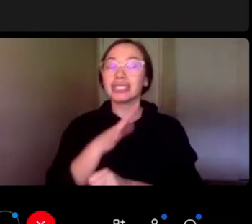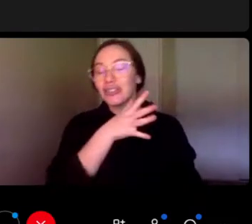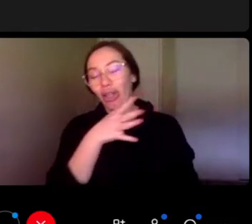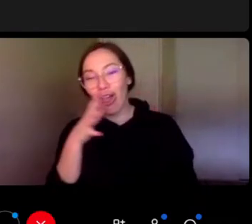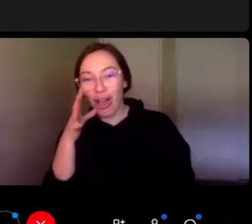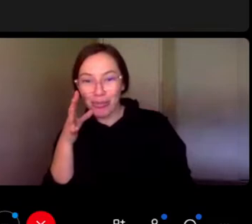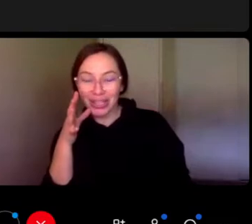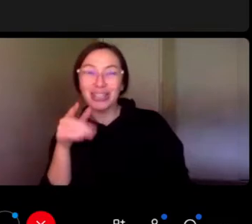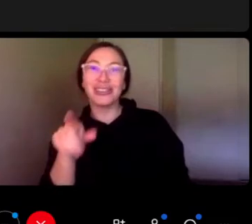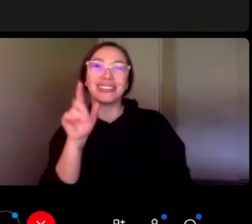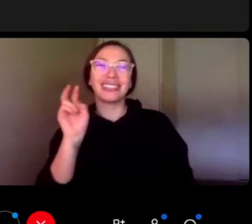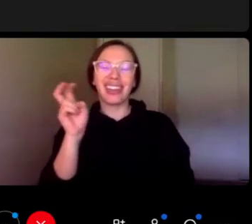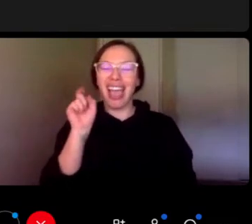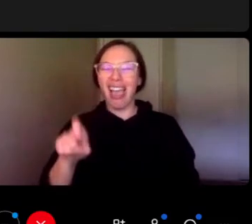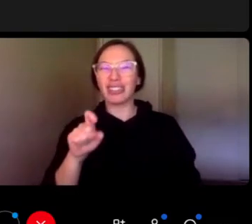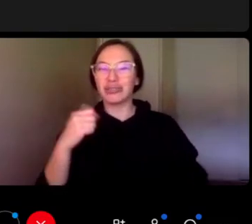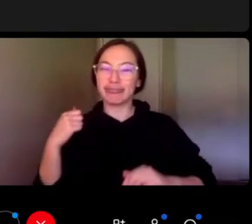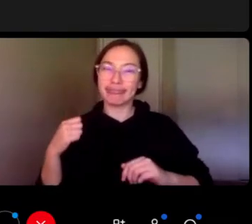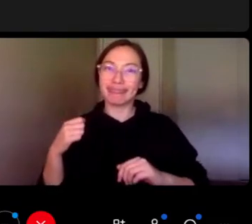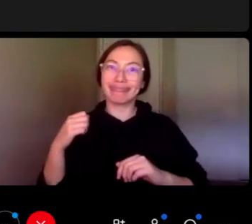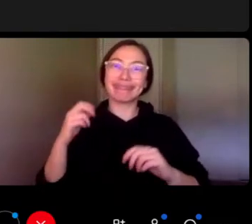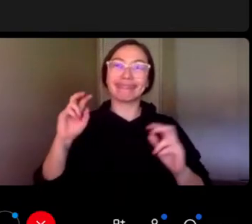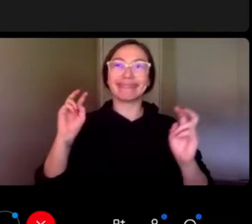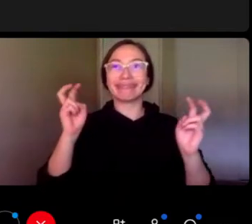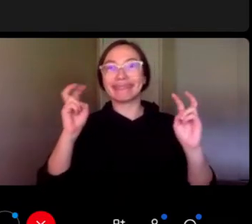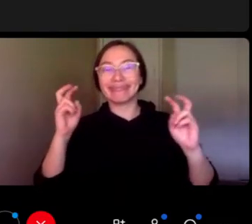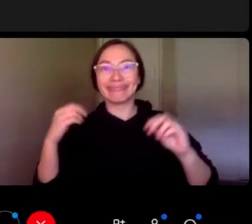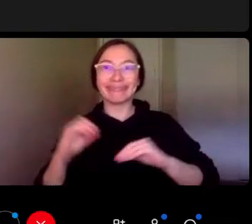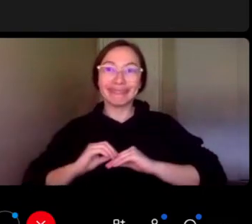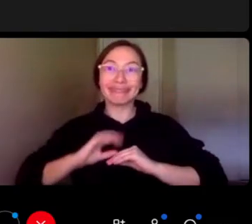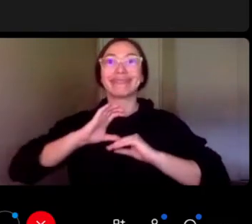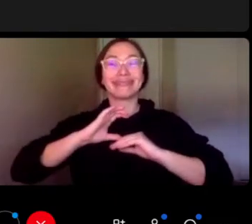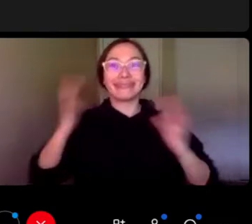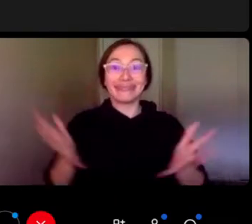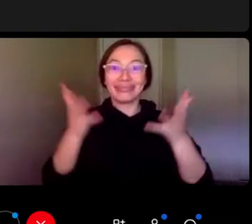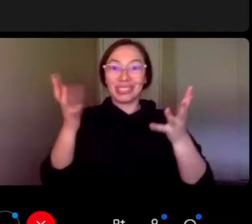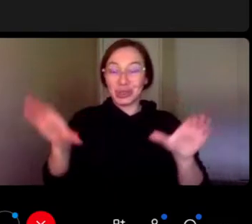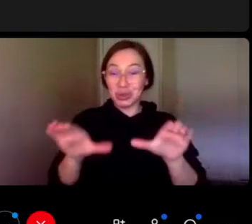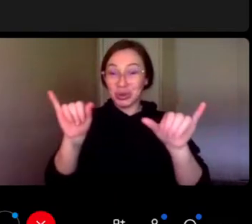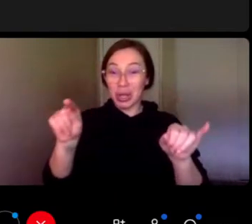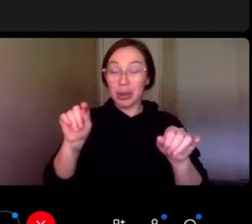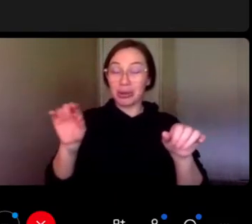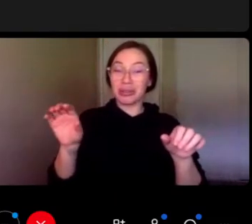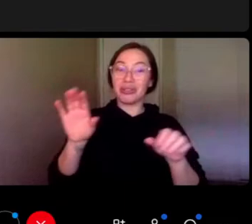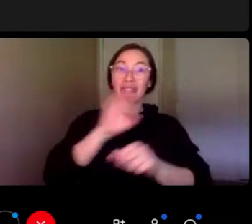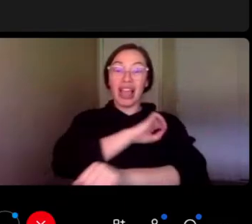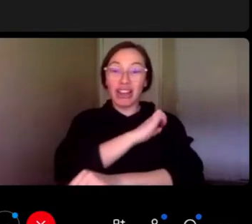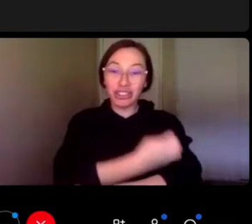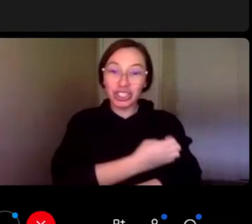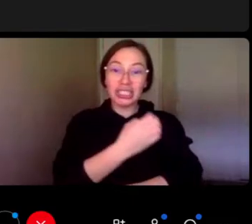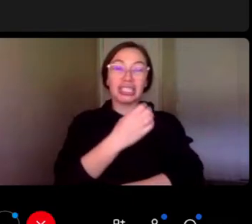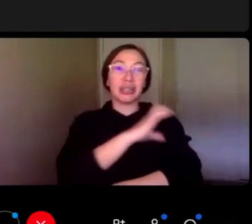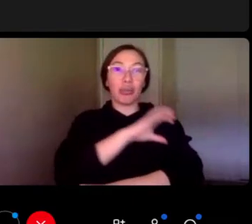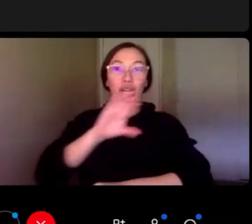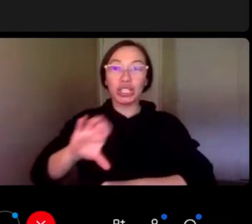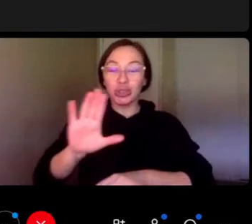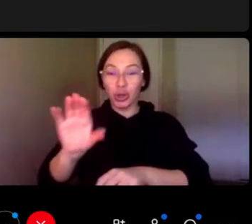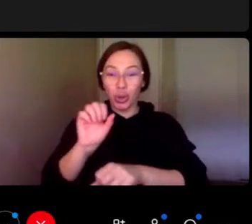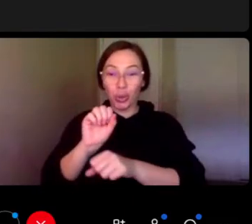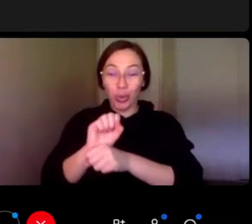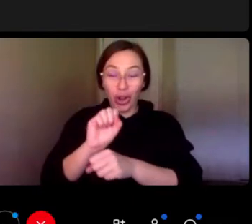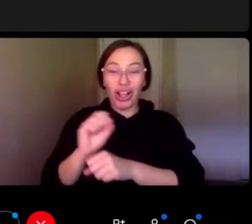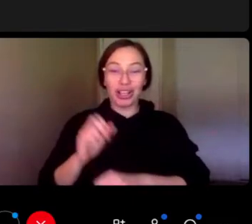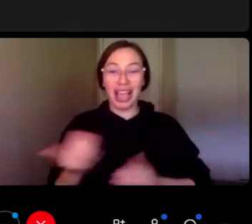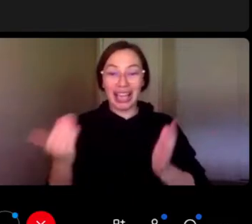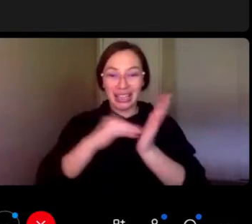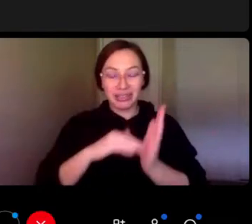kind of go back and get that initial energy and make sure that you're putting the energy in that you put in that first year you were a trustee. We're prepared because